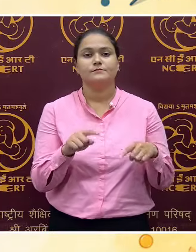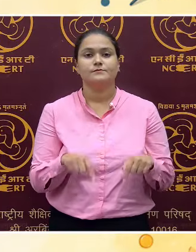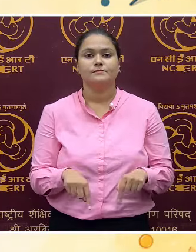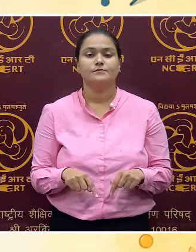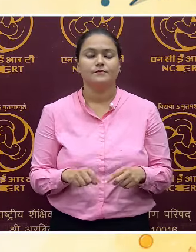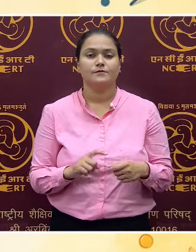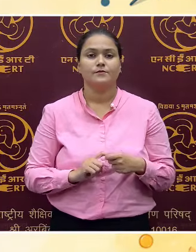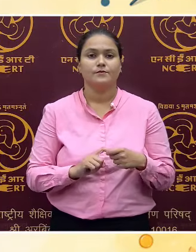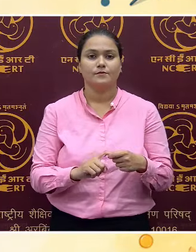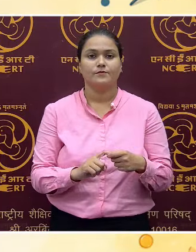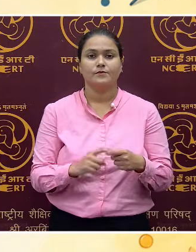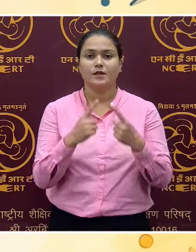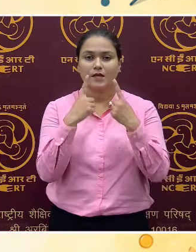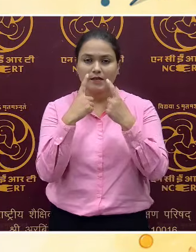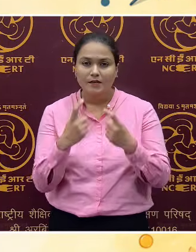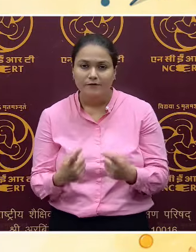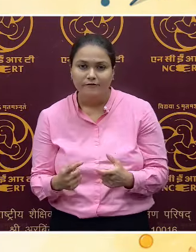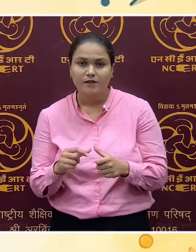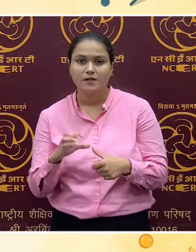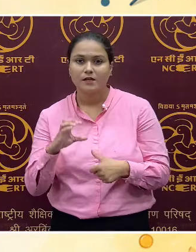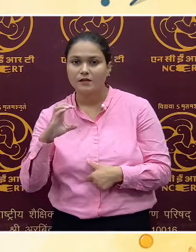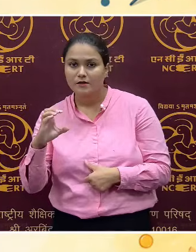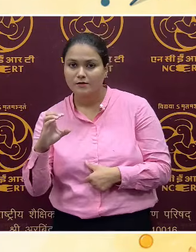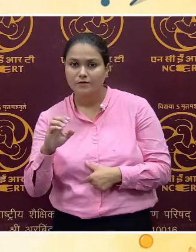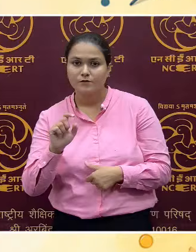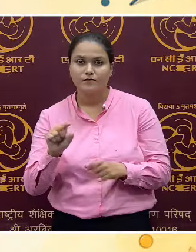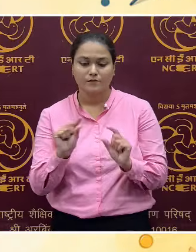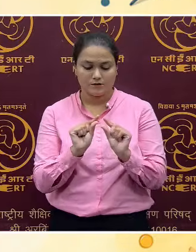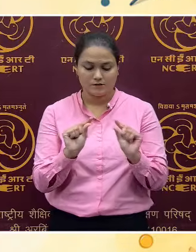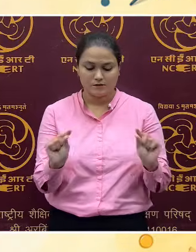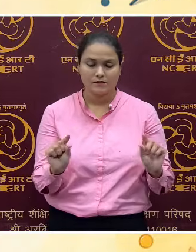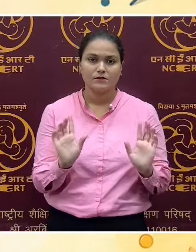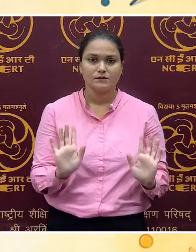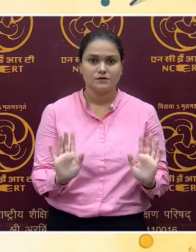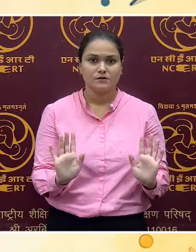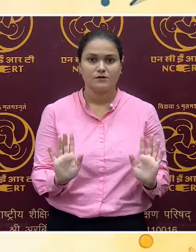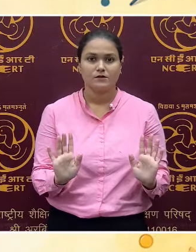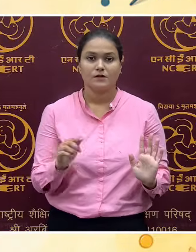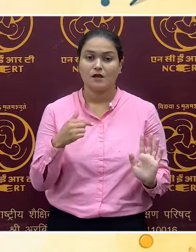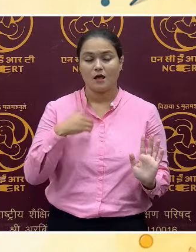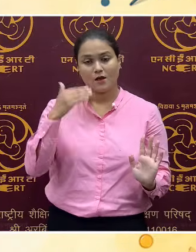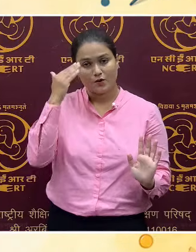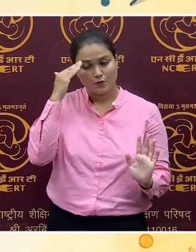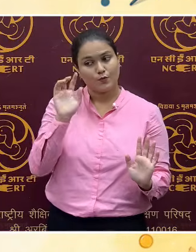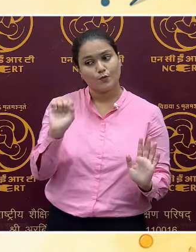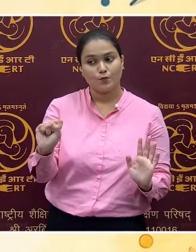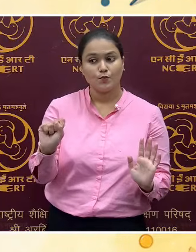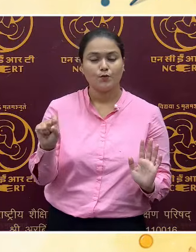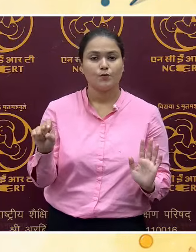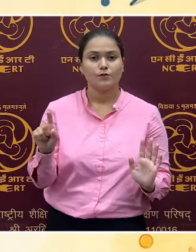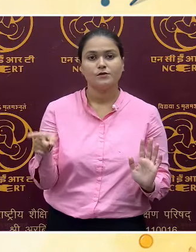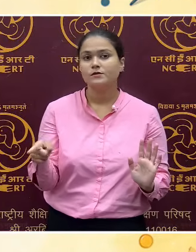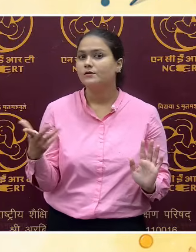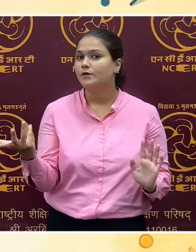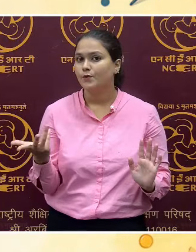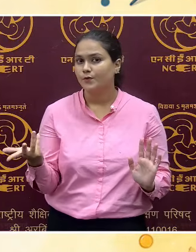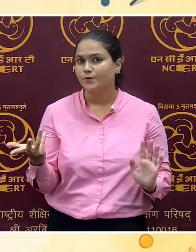Identify the active voice for the given sentence. I know her.